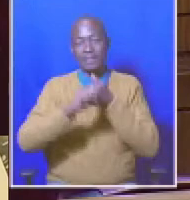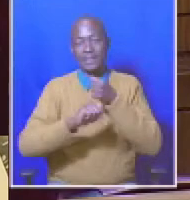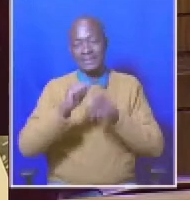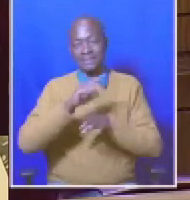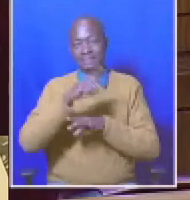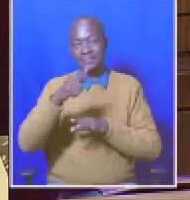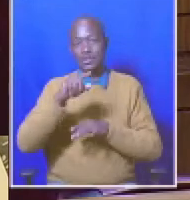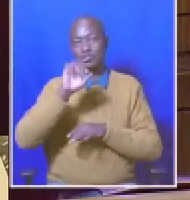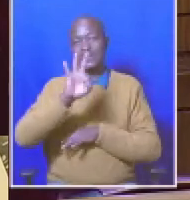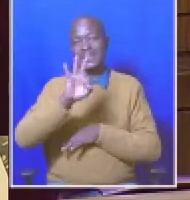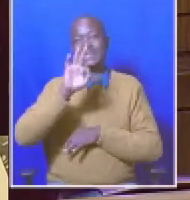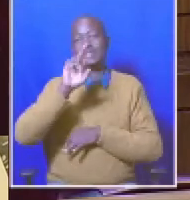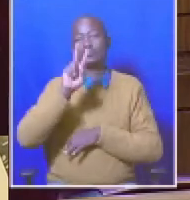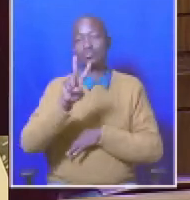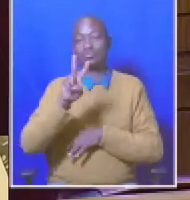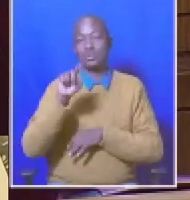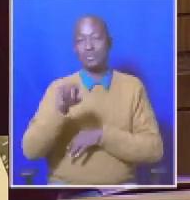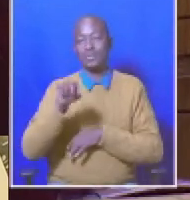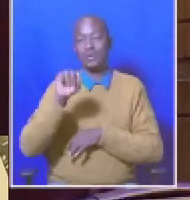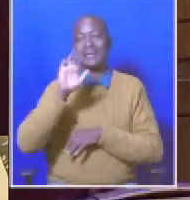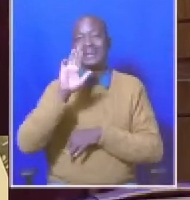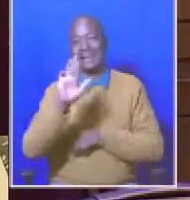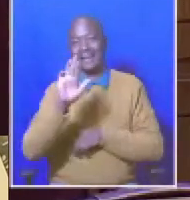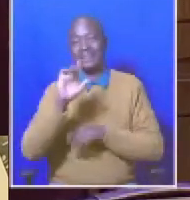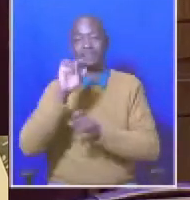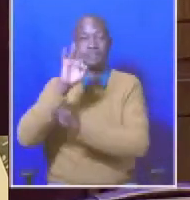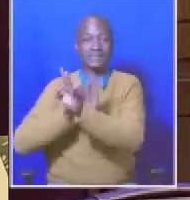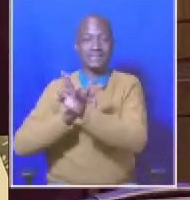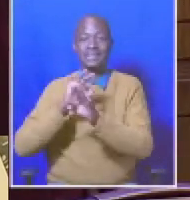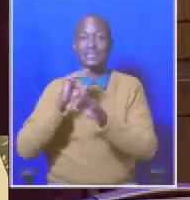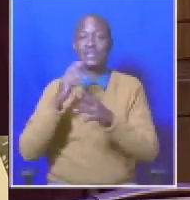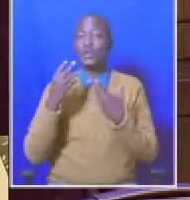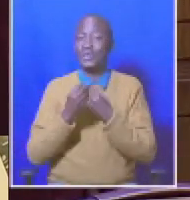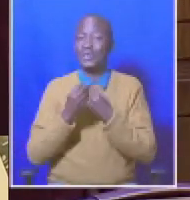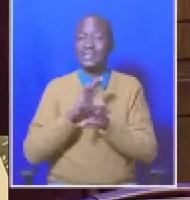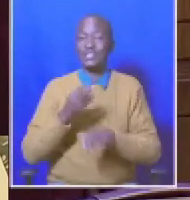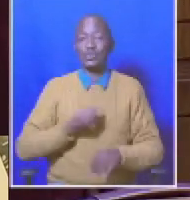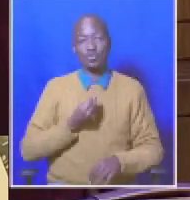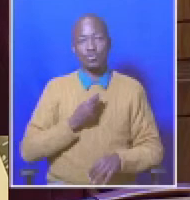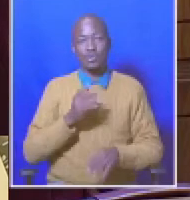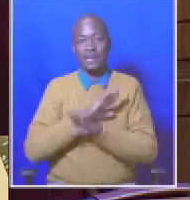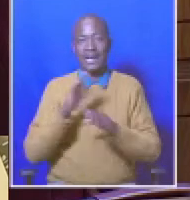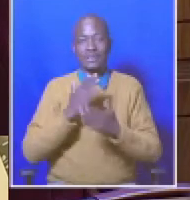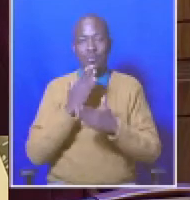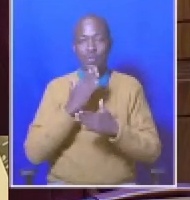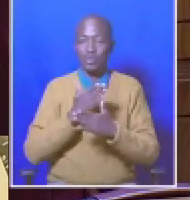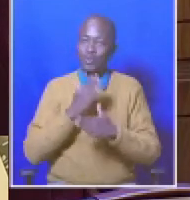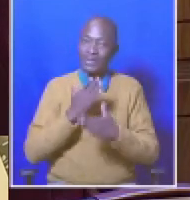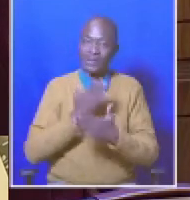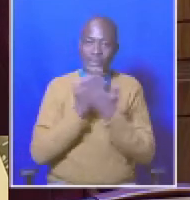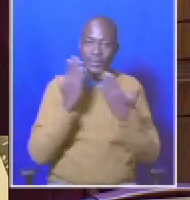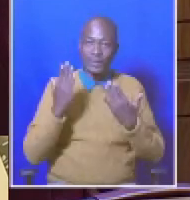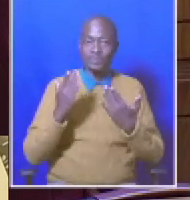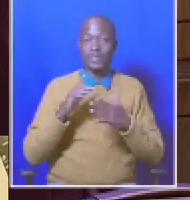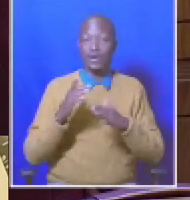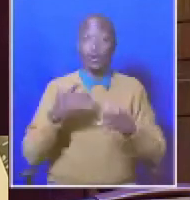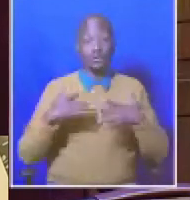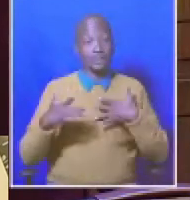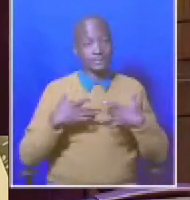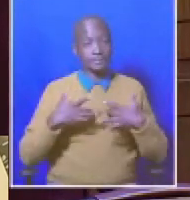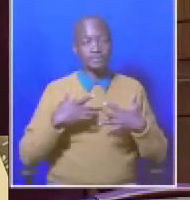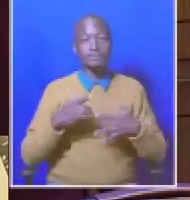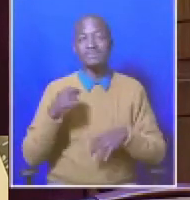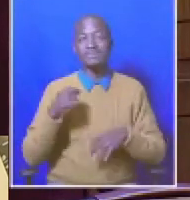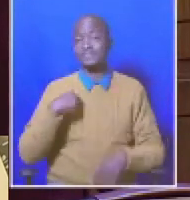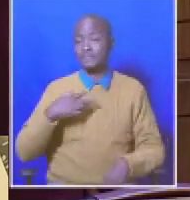2022 to 32.9%, with youth unemployment especially concerning. I would like to know whether